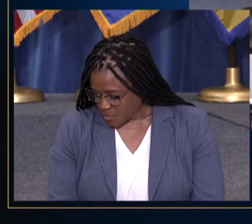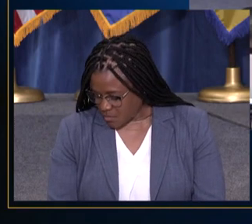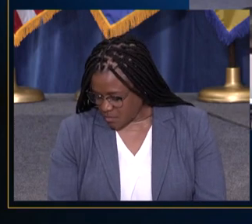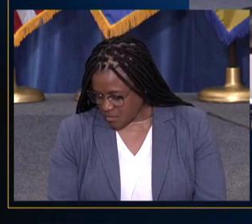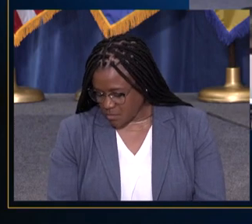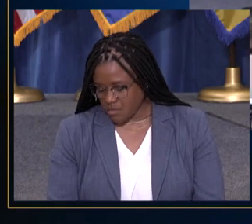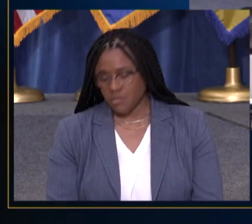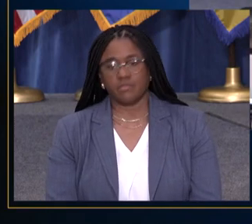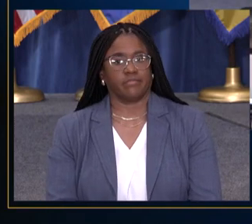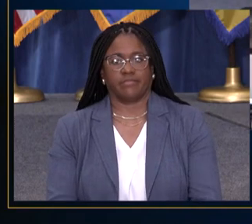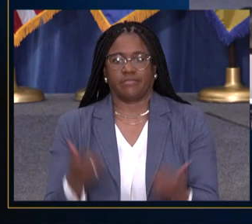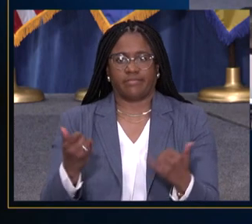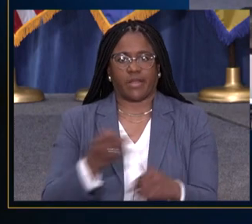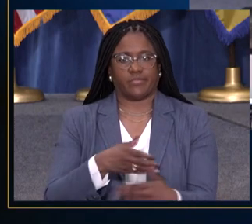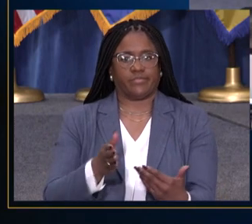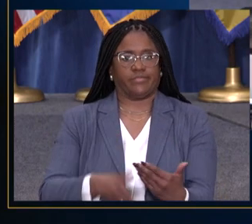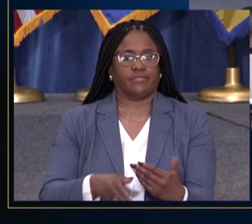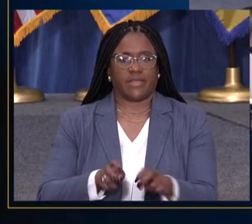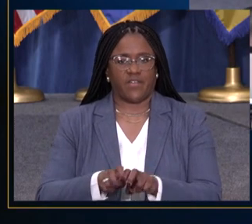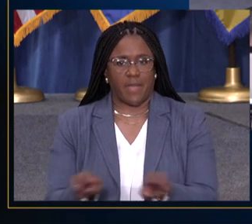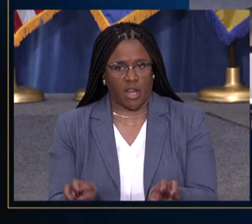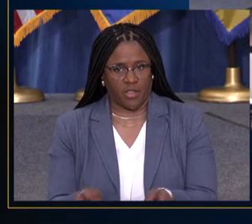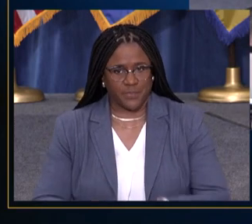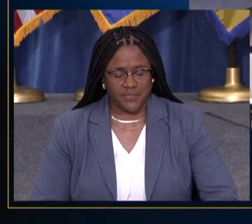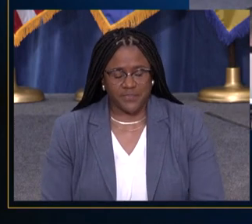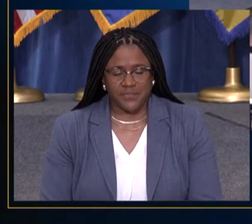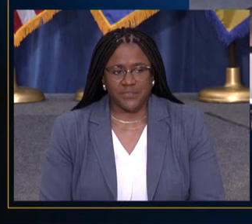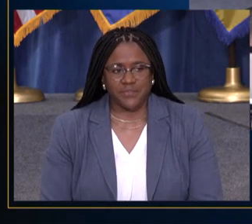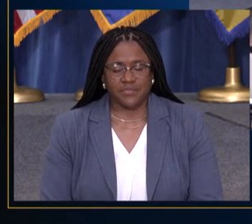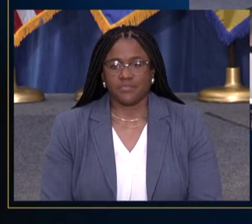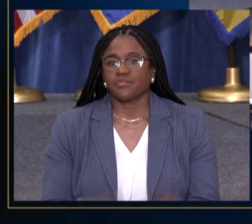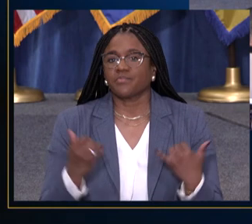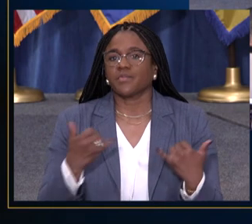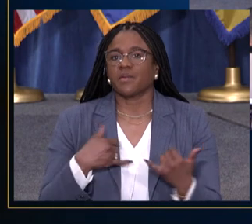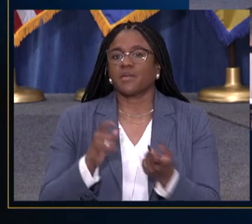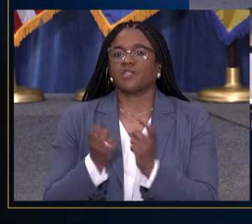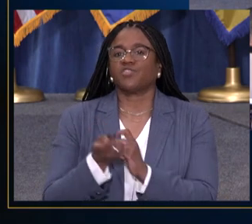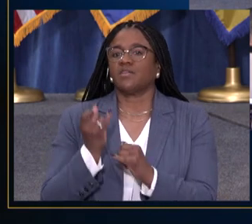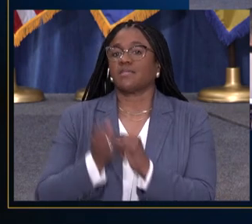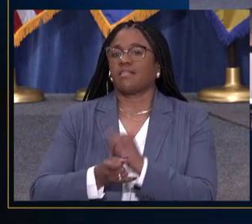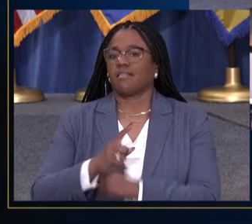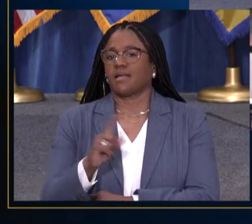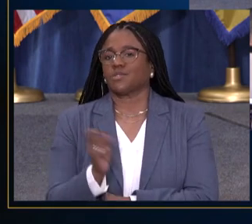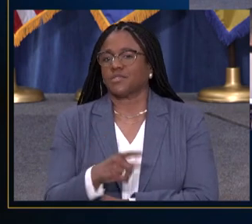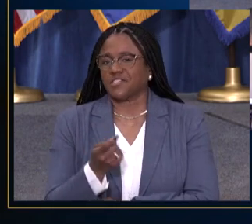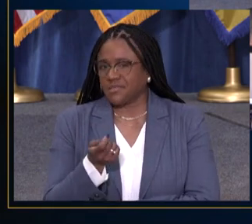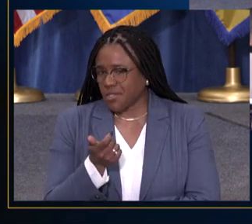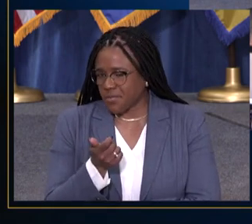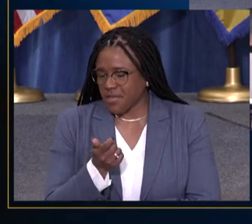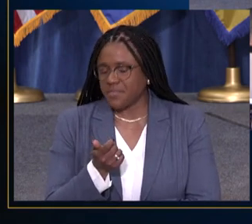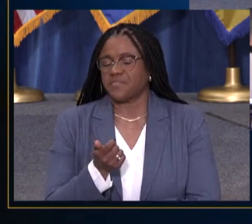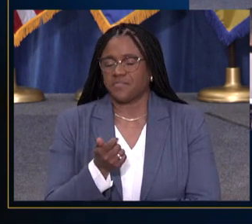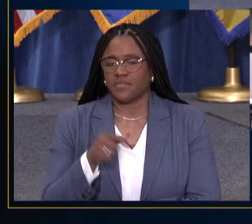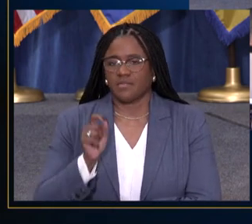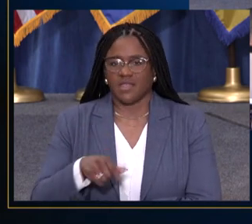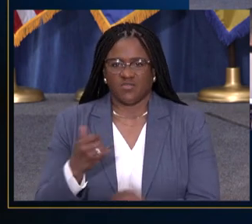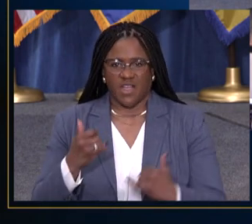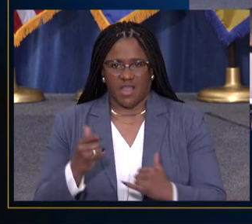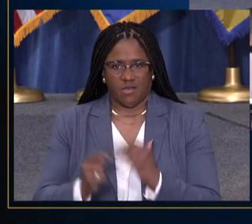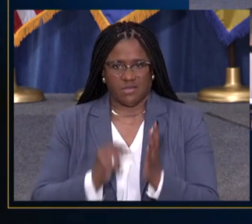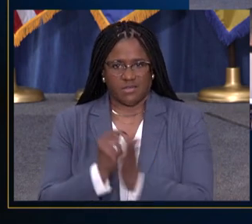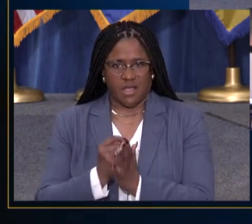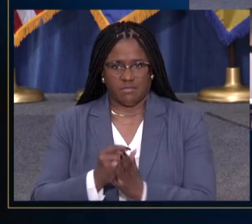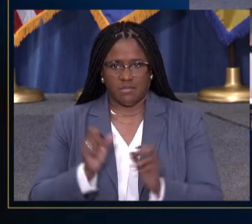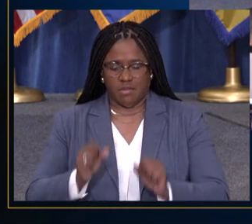We have come to the end of the panel, and I'm going to change the last question a bit. This is a time to offer